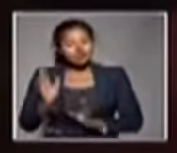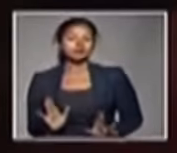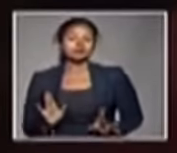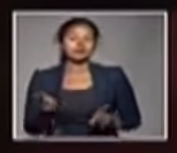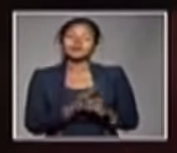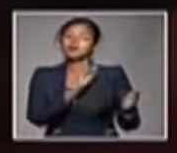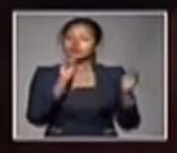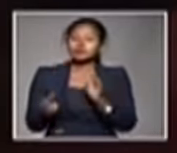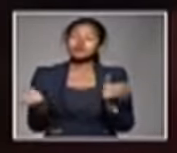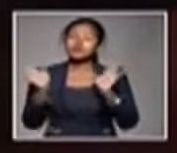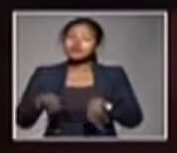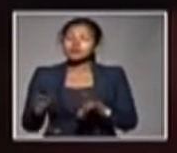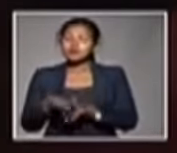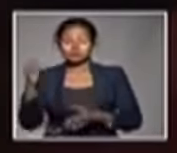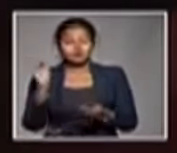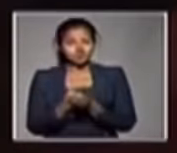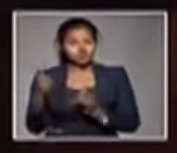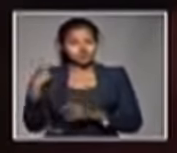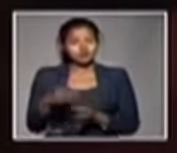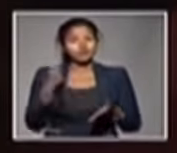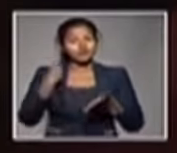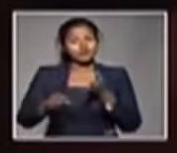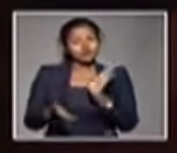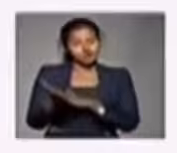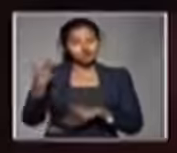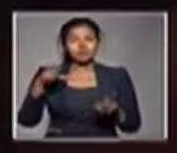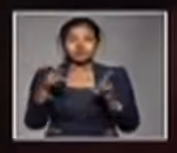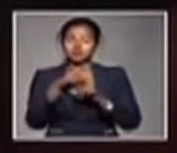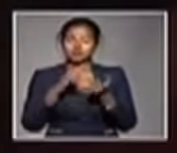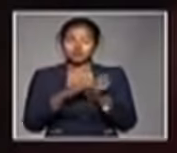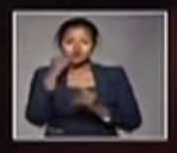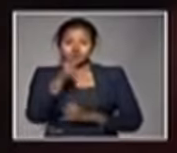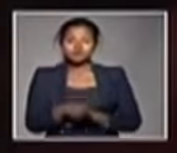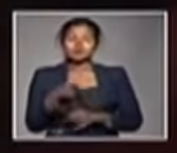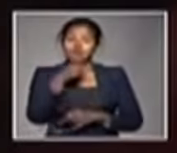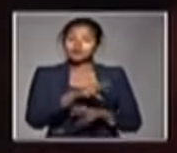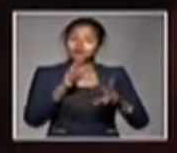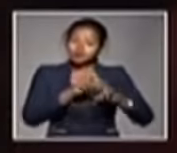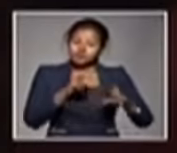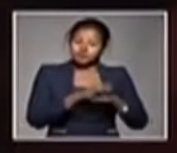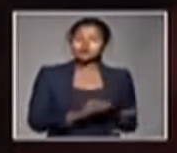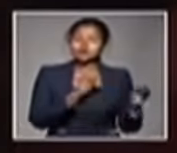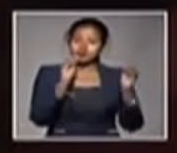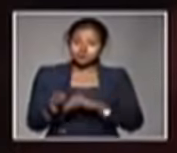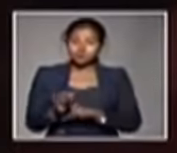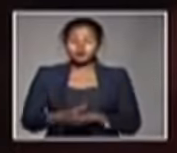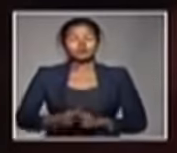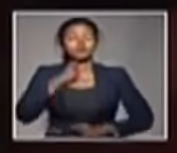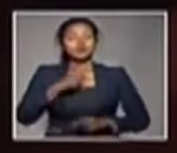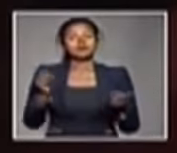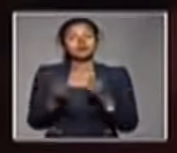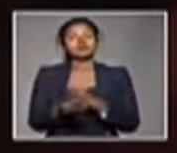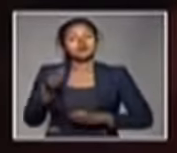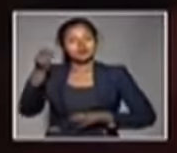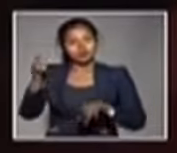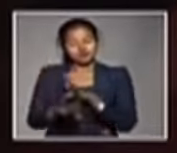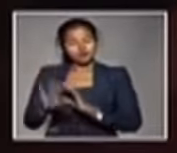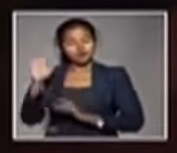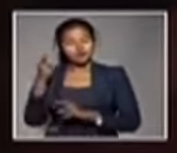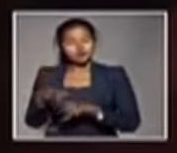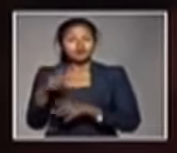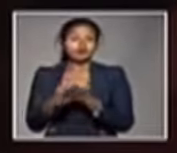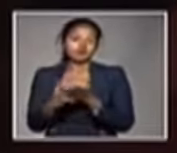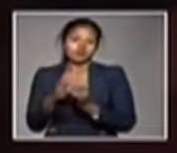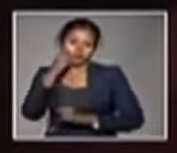Ultimately, the security officer was acquitted, while Duminda Silva, who first suffered injuries, was sentenced to death based on a special request of Ranjan